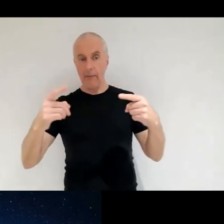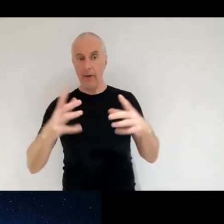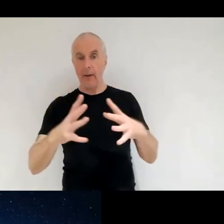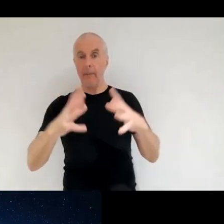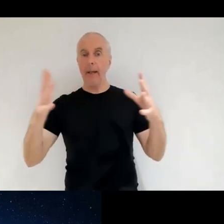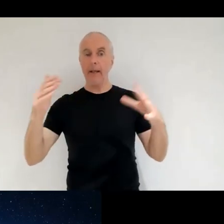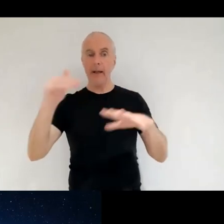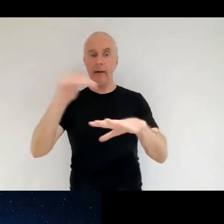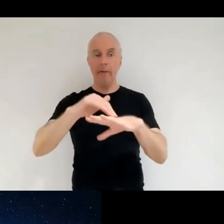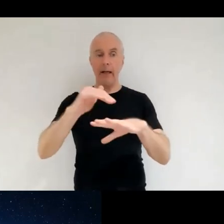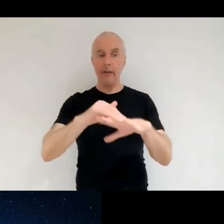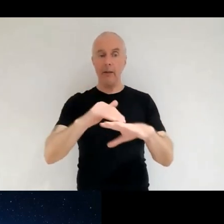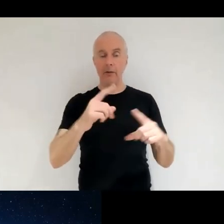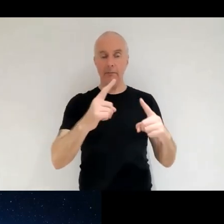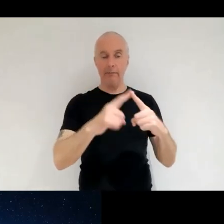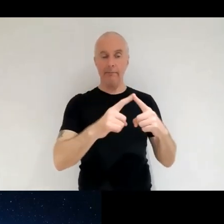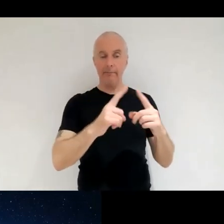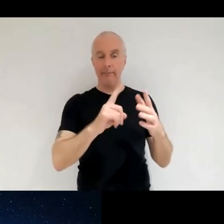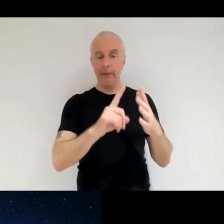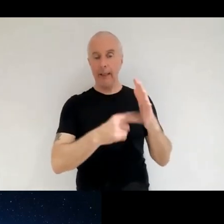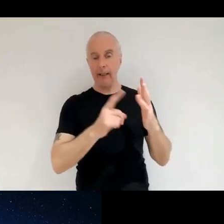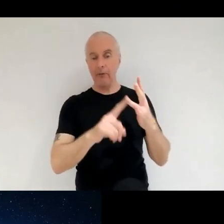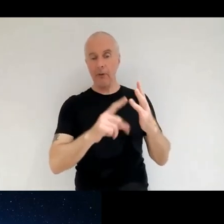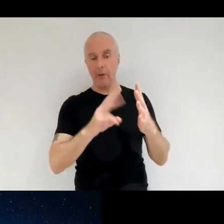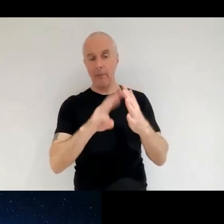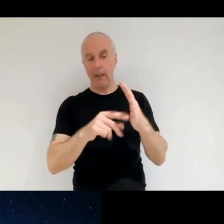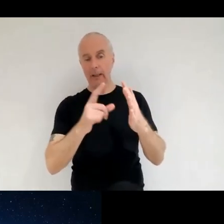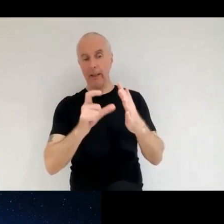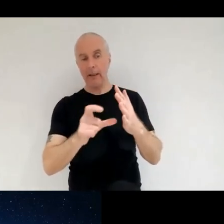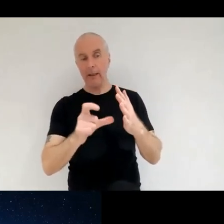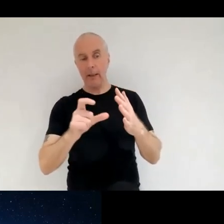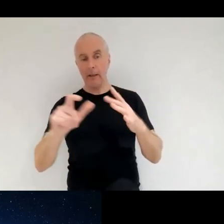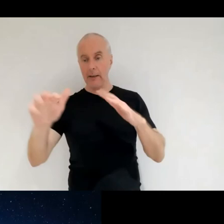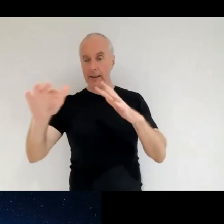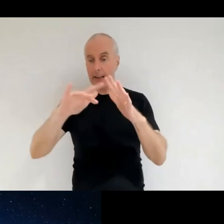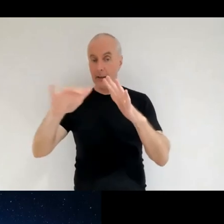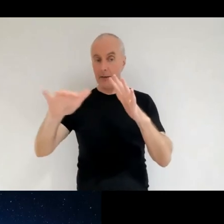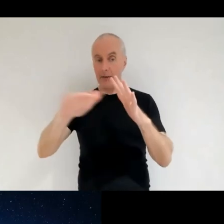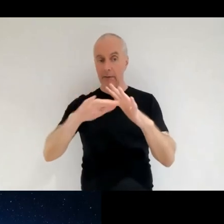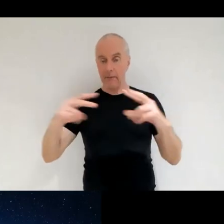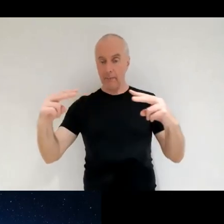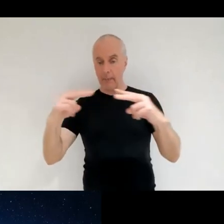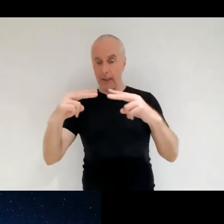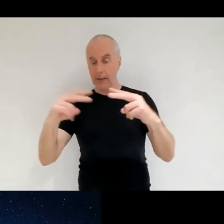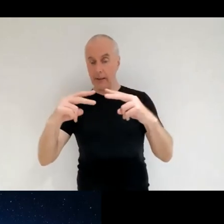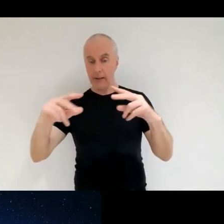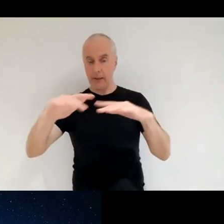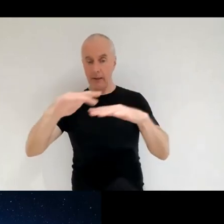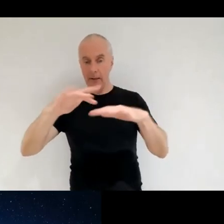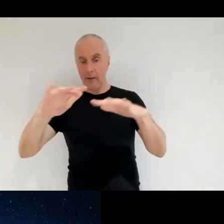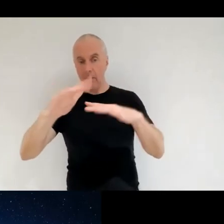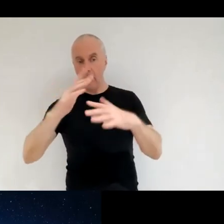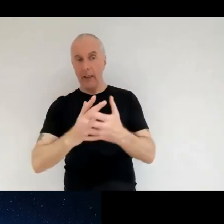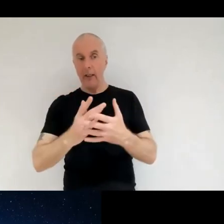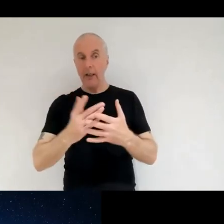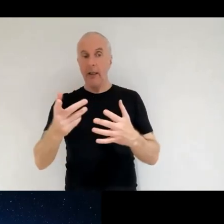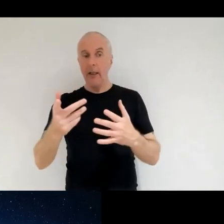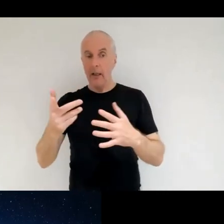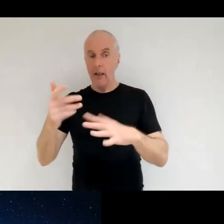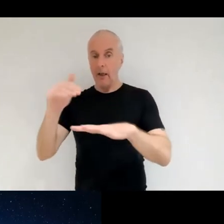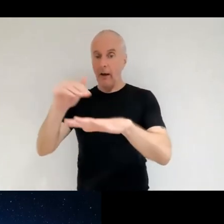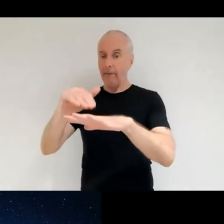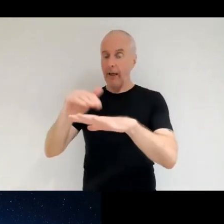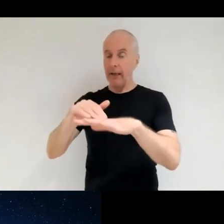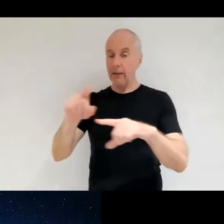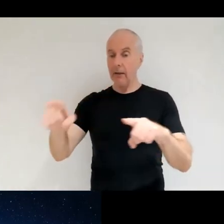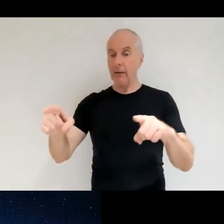on the electromagnetic signal that you create. So magnetic fields really play a big role in terms of how the electromagnetic signature, so the